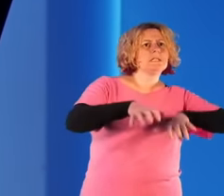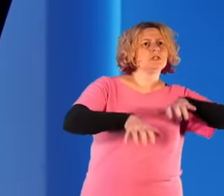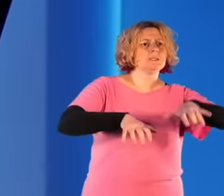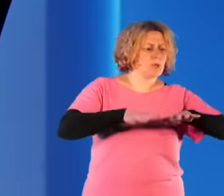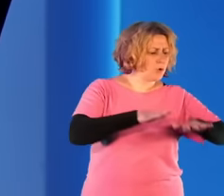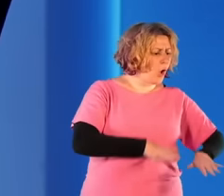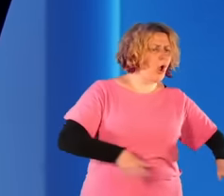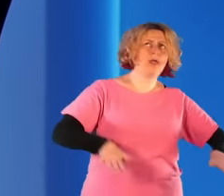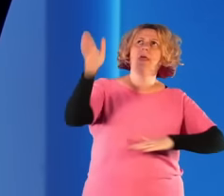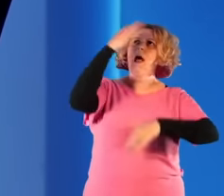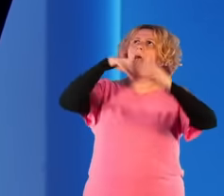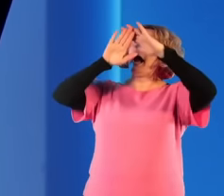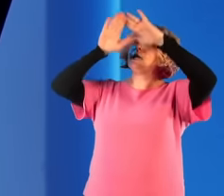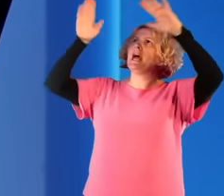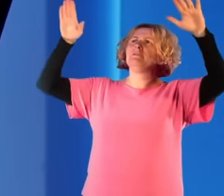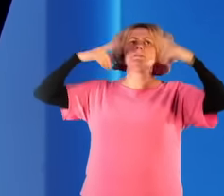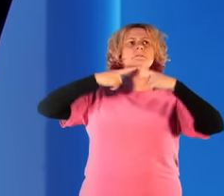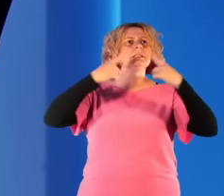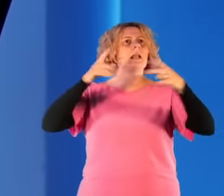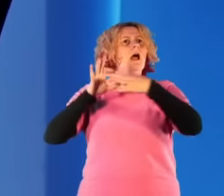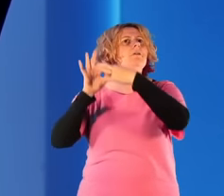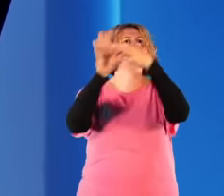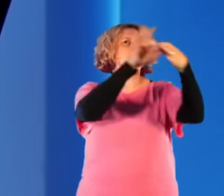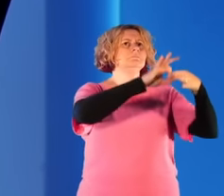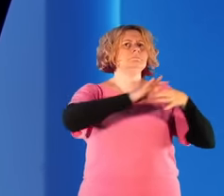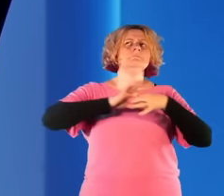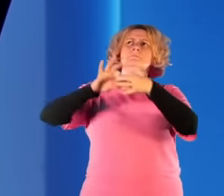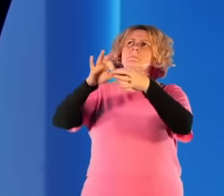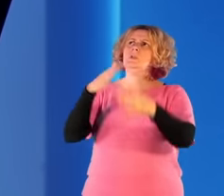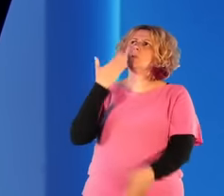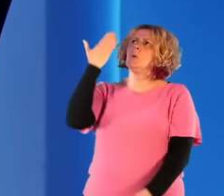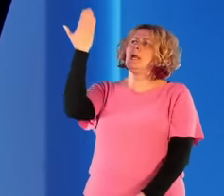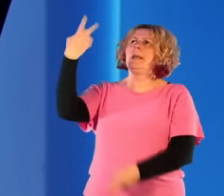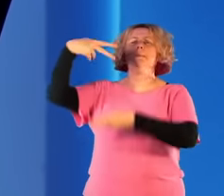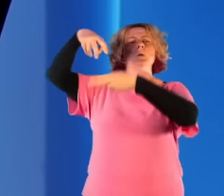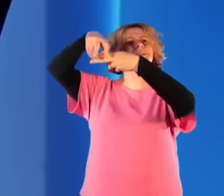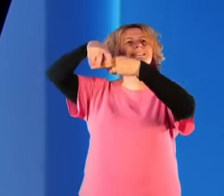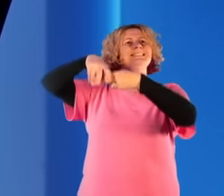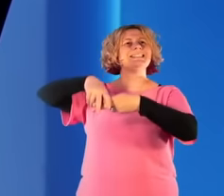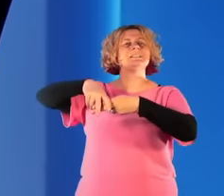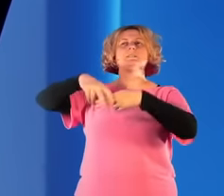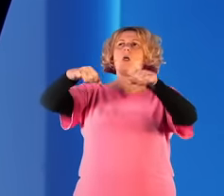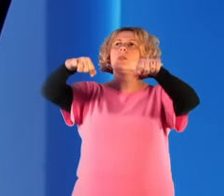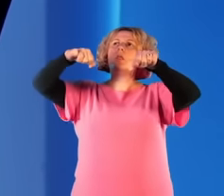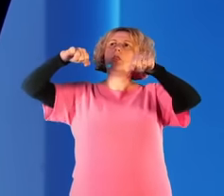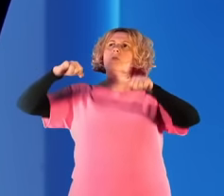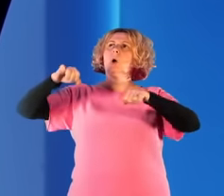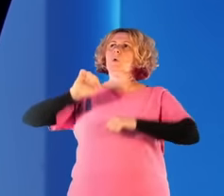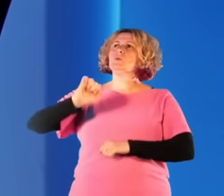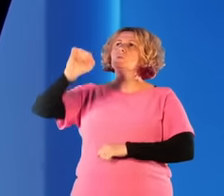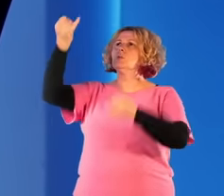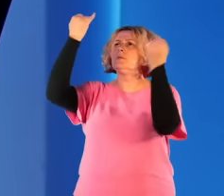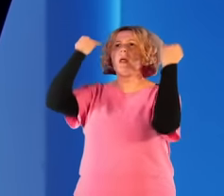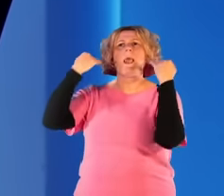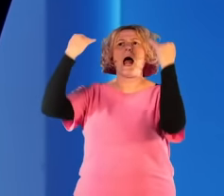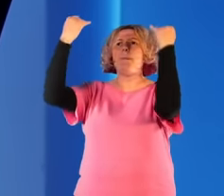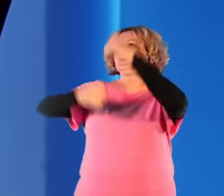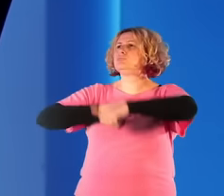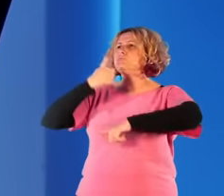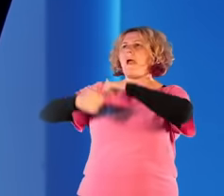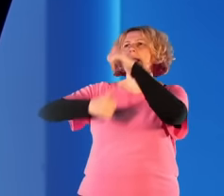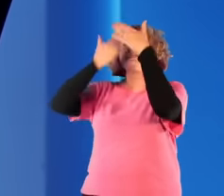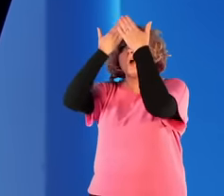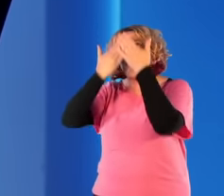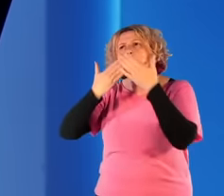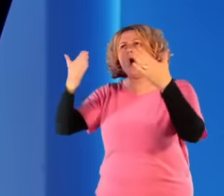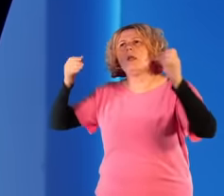declaring this: to him who sits on the throne and to the Lamb be praise and honor and glory and